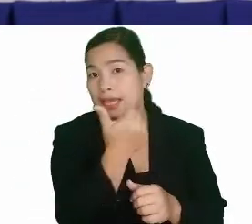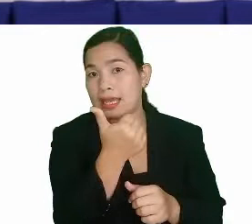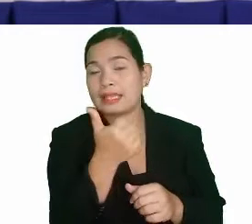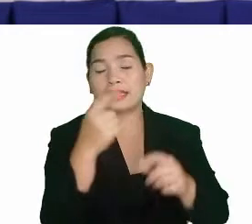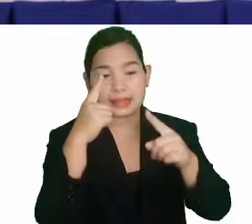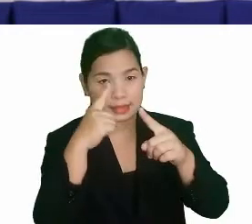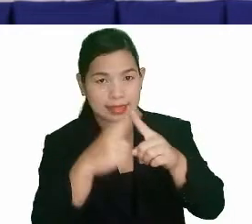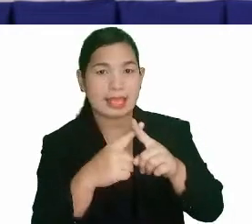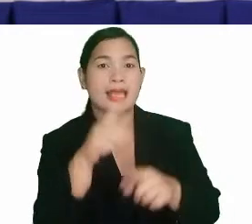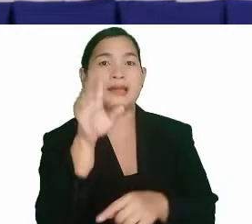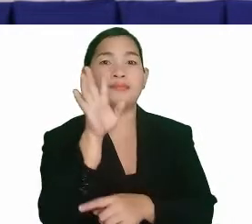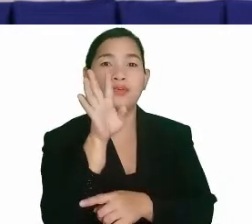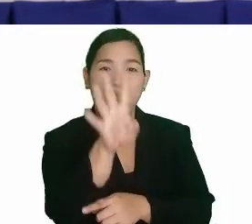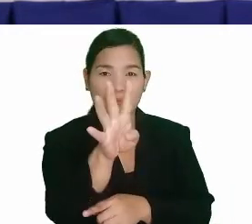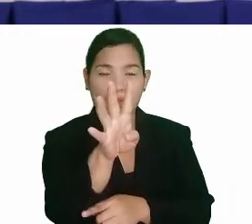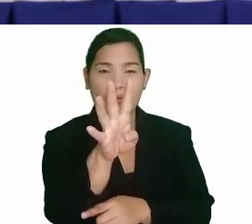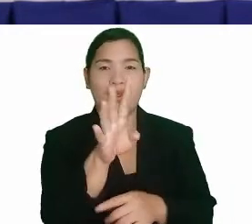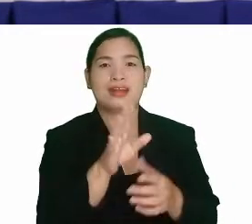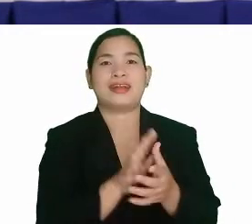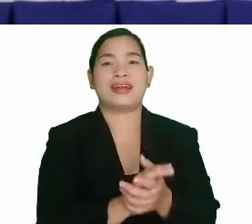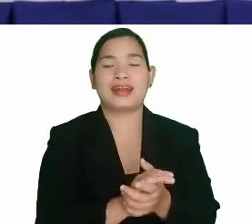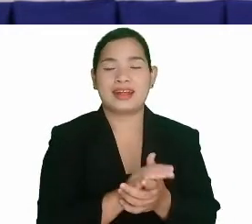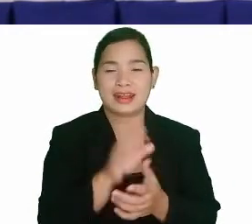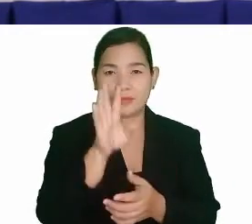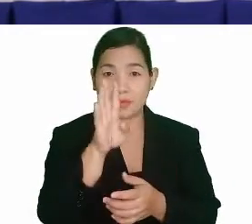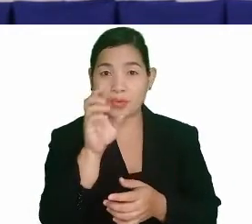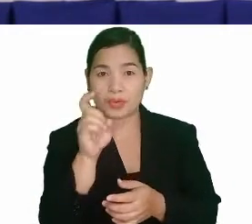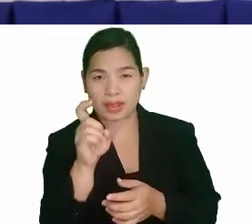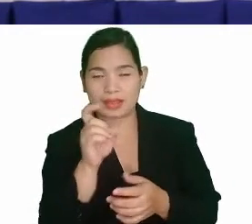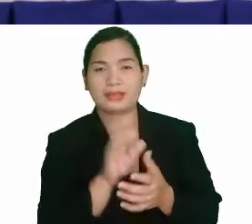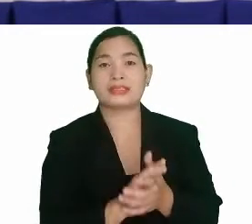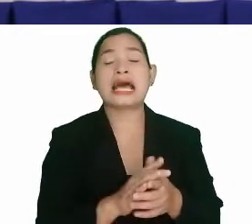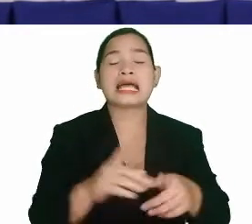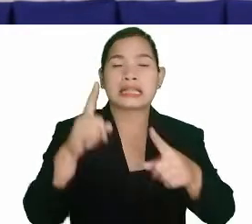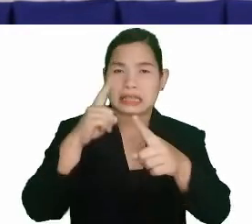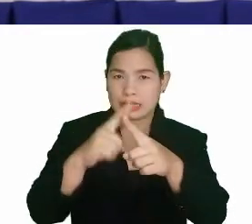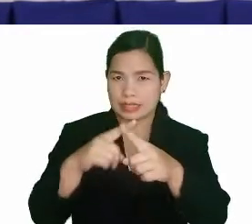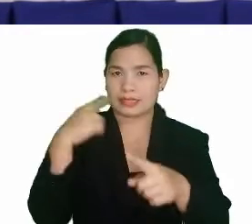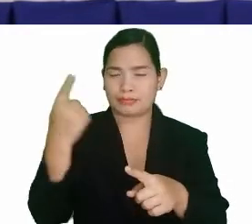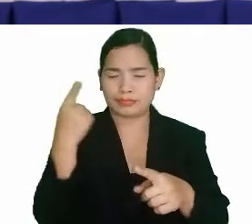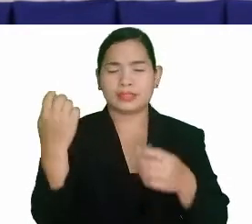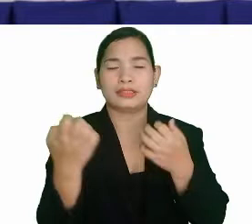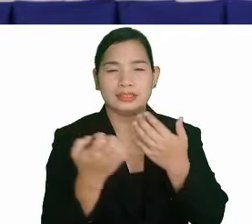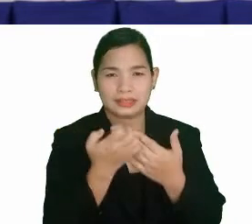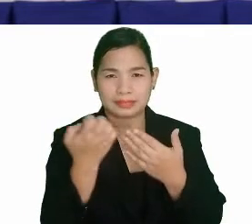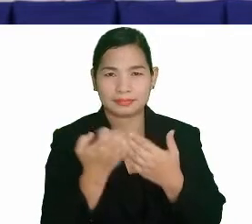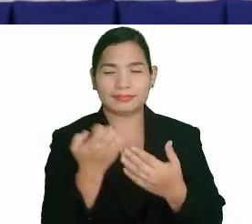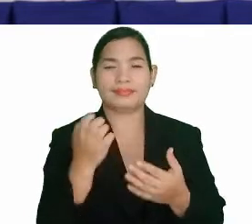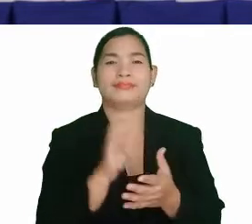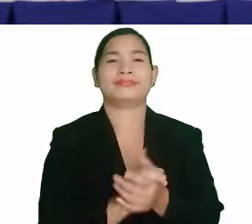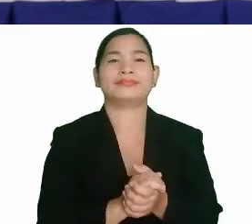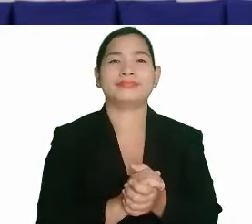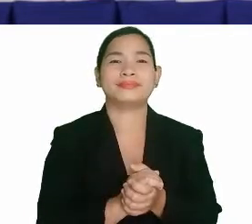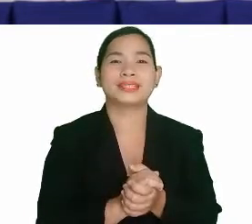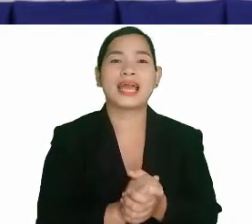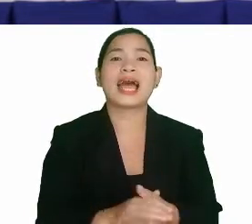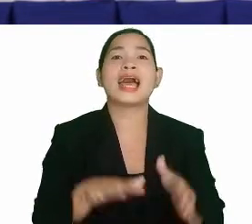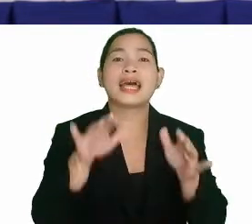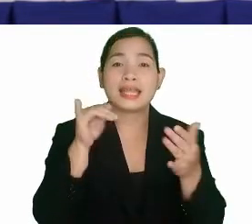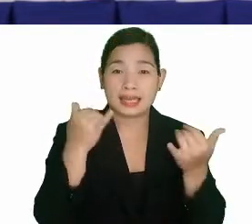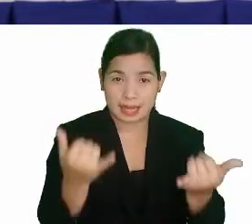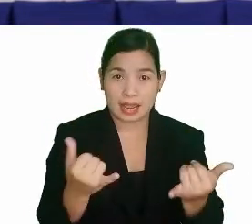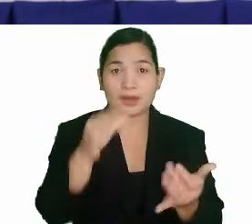simply 10, and scanning objective lens magnification, which is 4x or simply 4. So